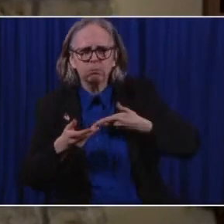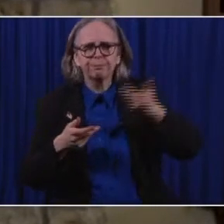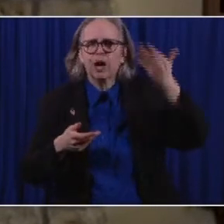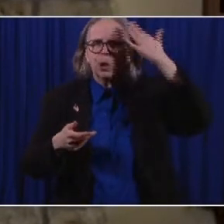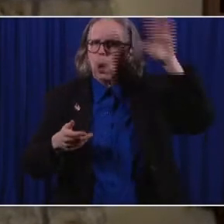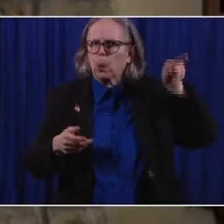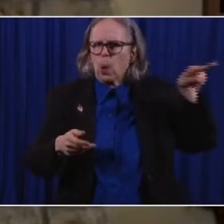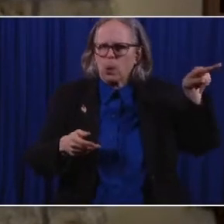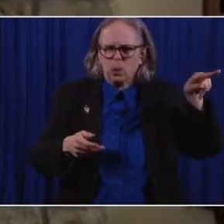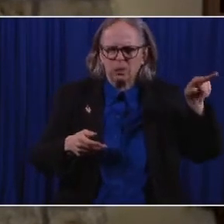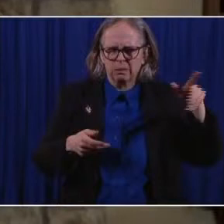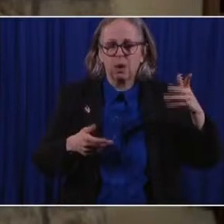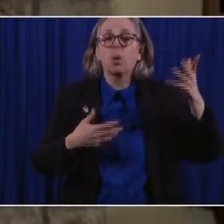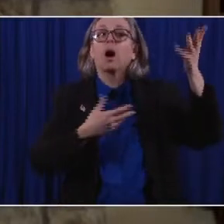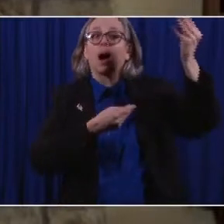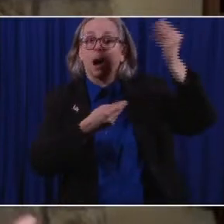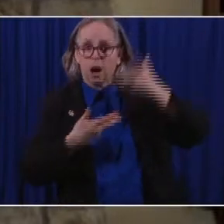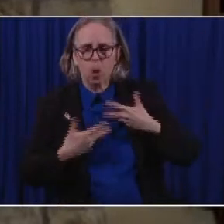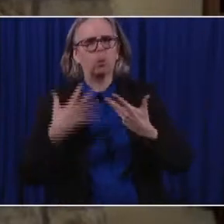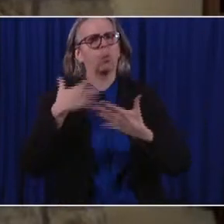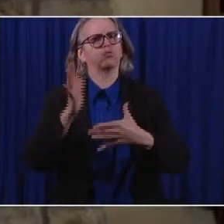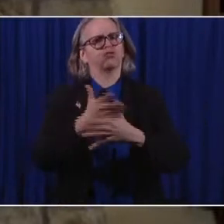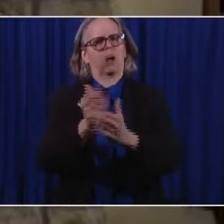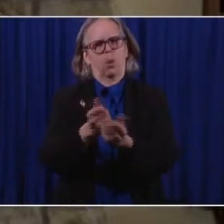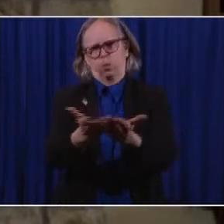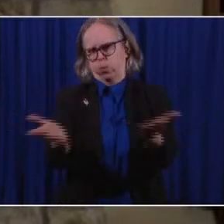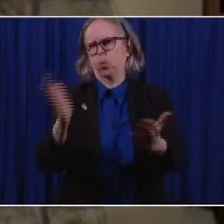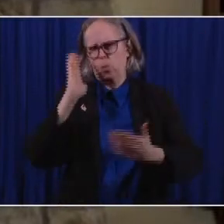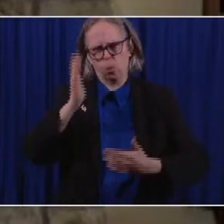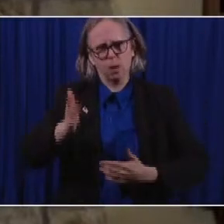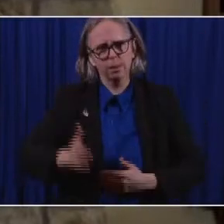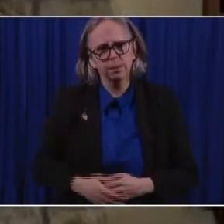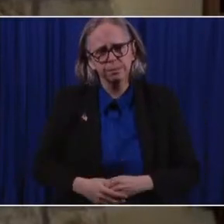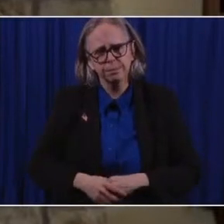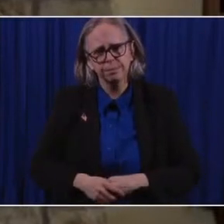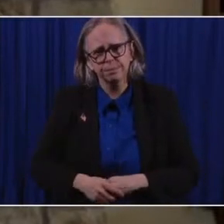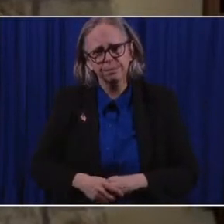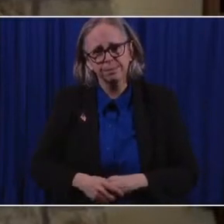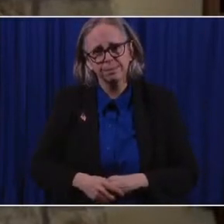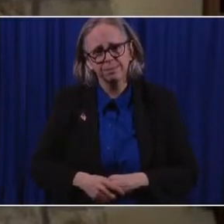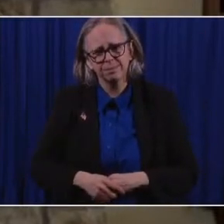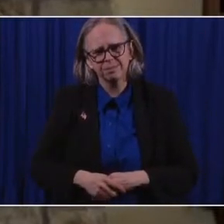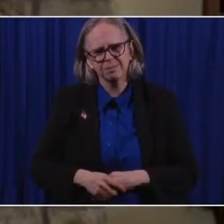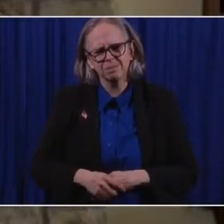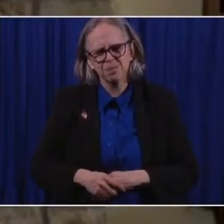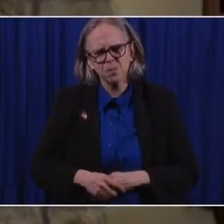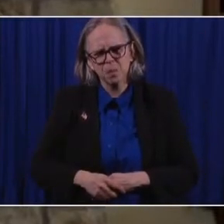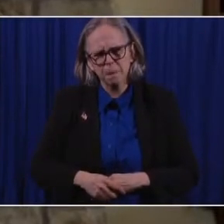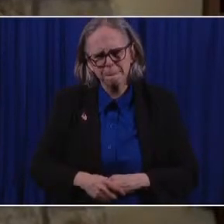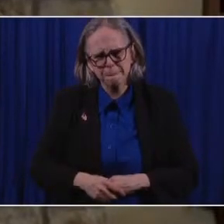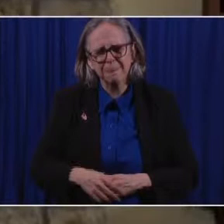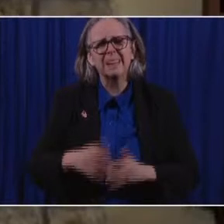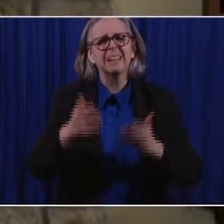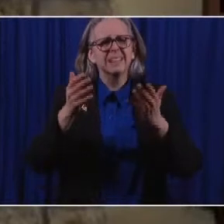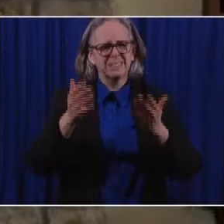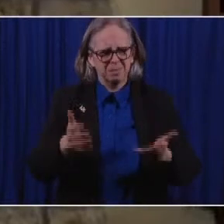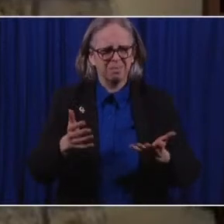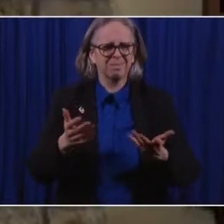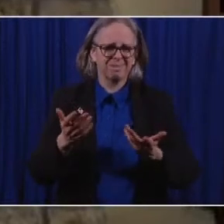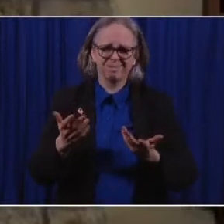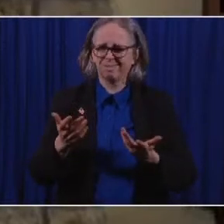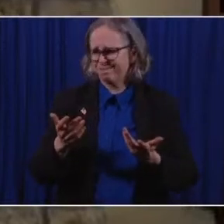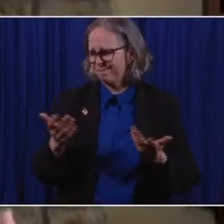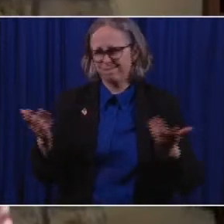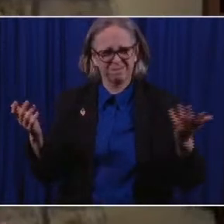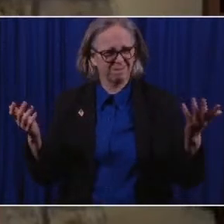let everybody know. And again, that is going to give us a boost. But we also, as you point out, have to be very